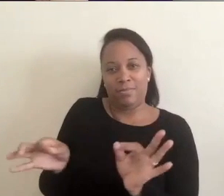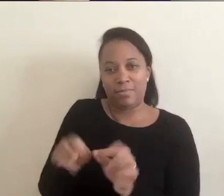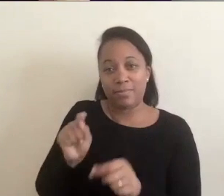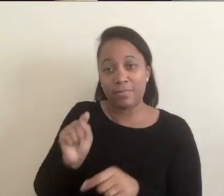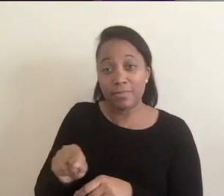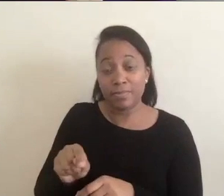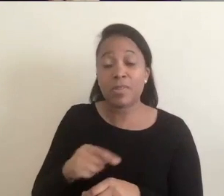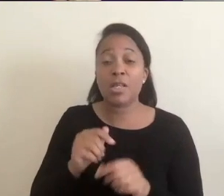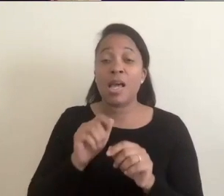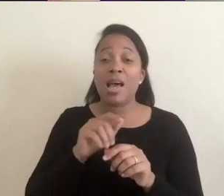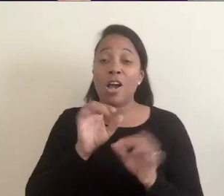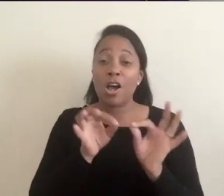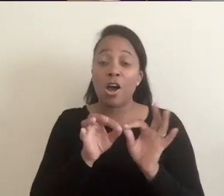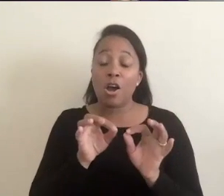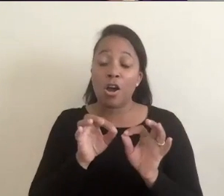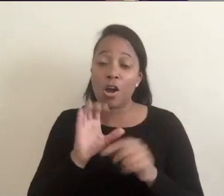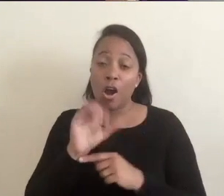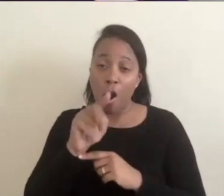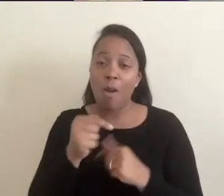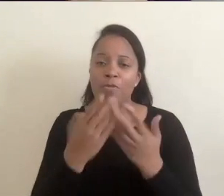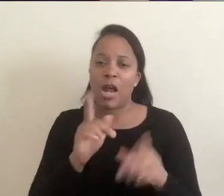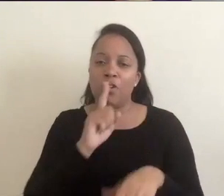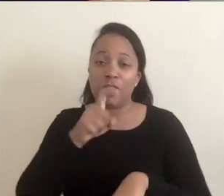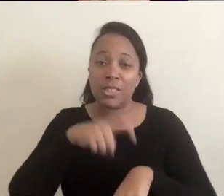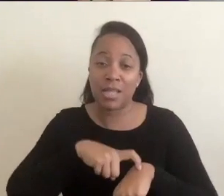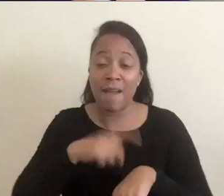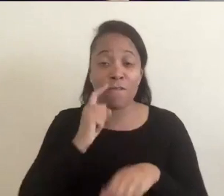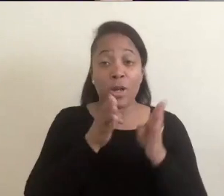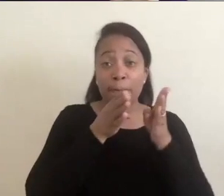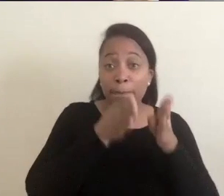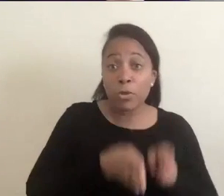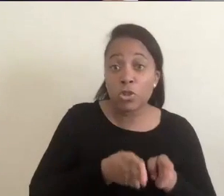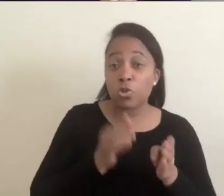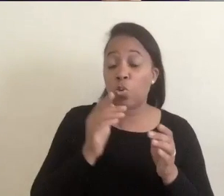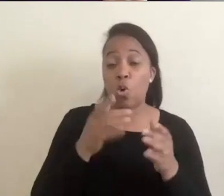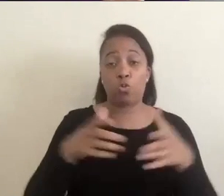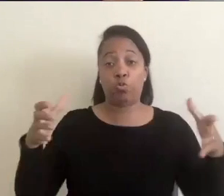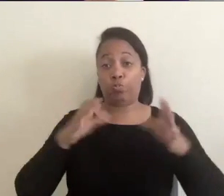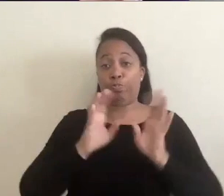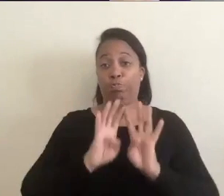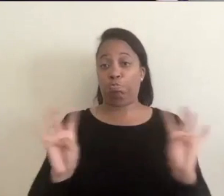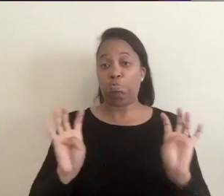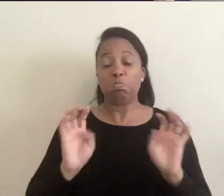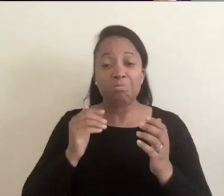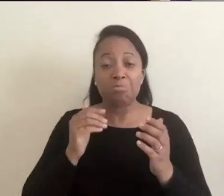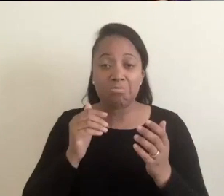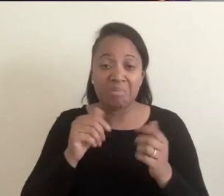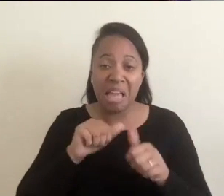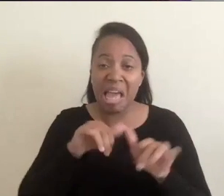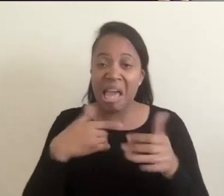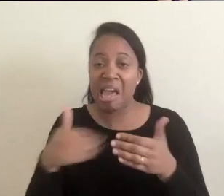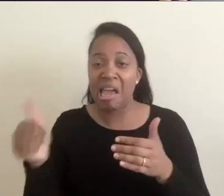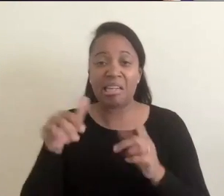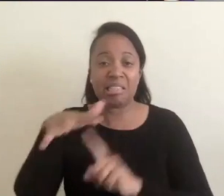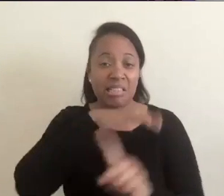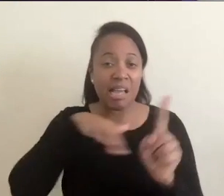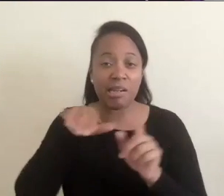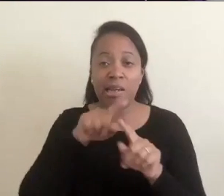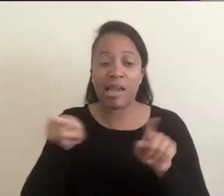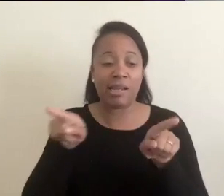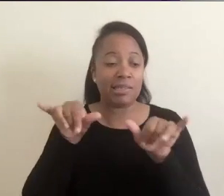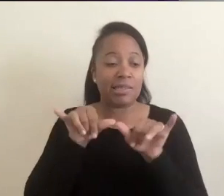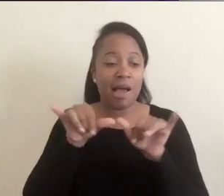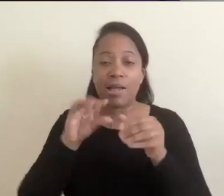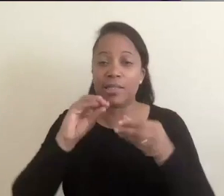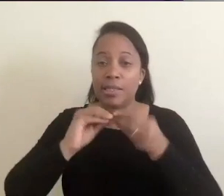is provided in real time for an individual or a group of any size in any setting. And the speaker's audio